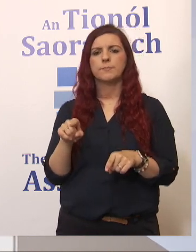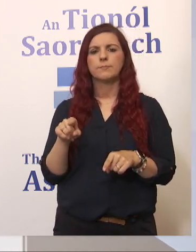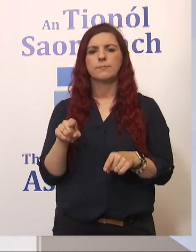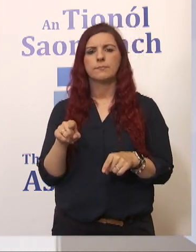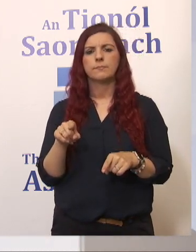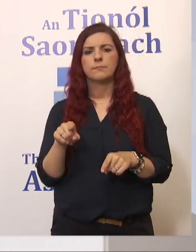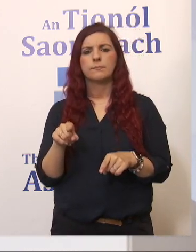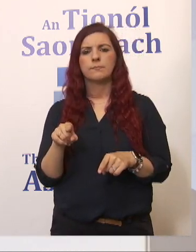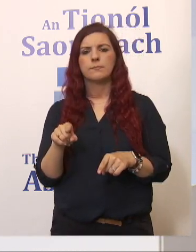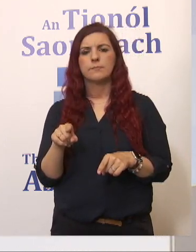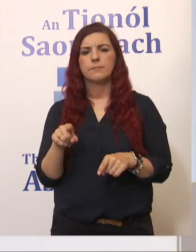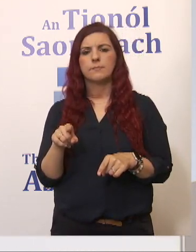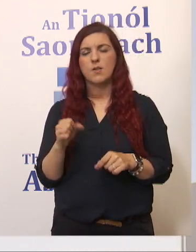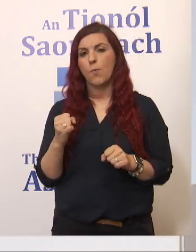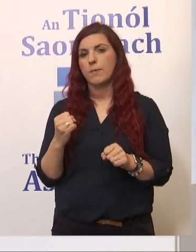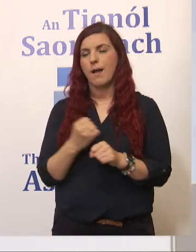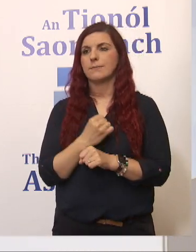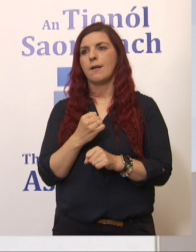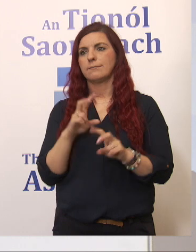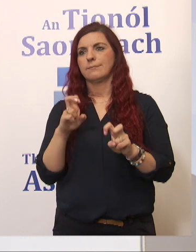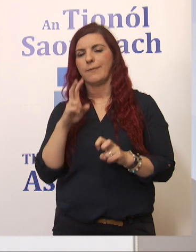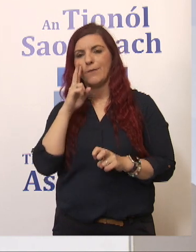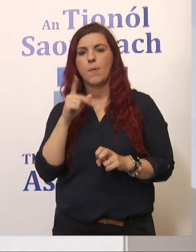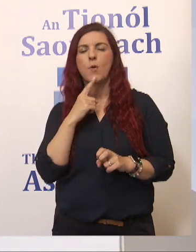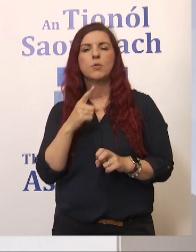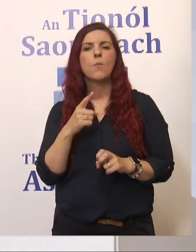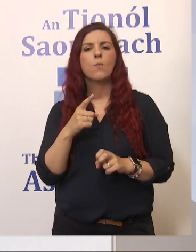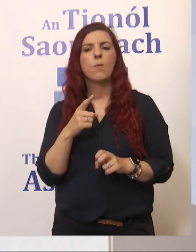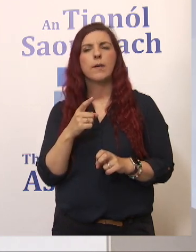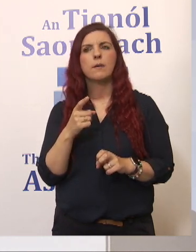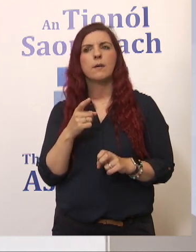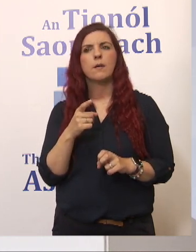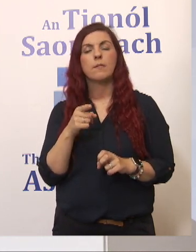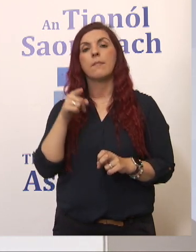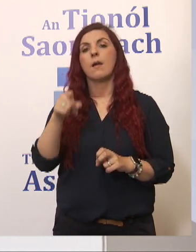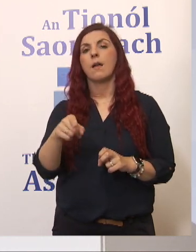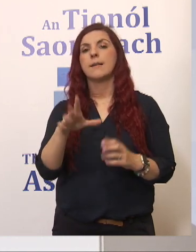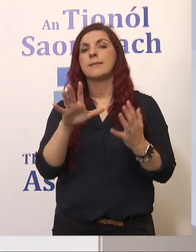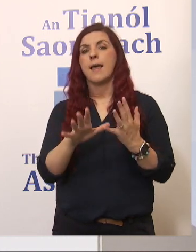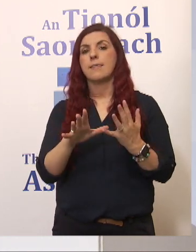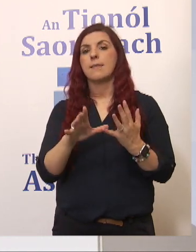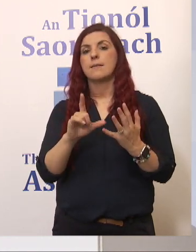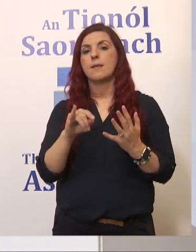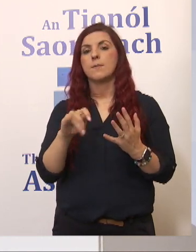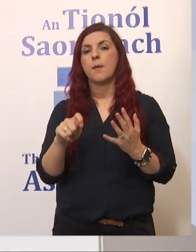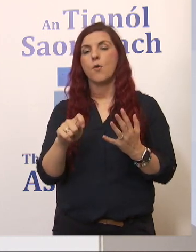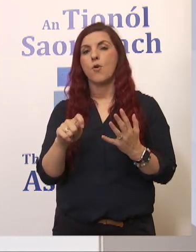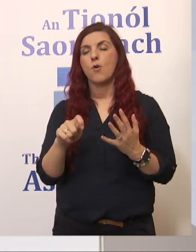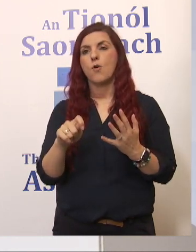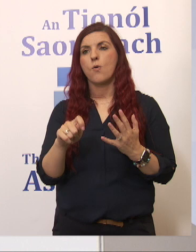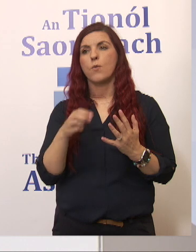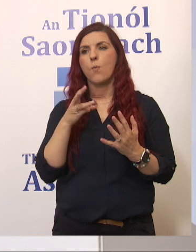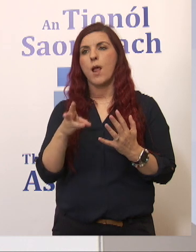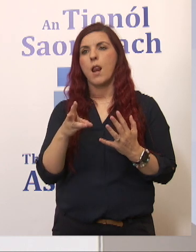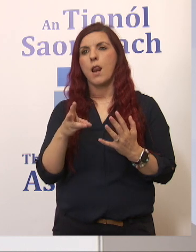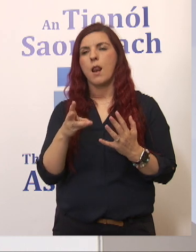when we mark your homework, I use that very term very loosely, but when we reflect on the session tomorrow's session and